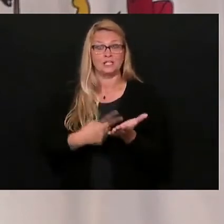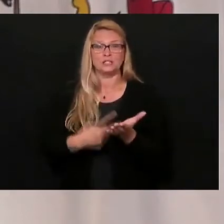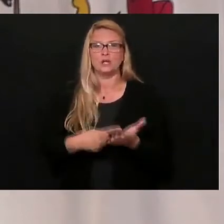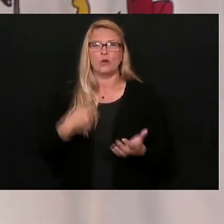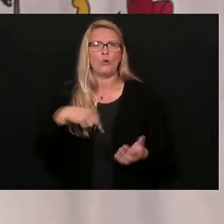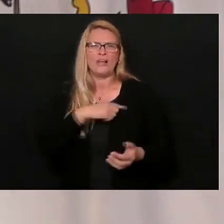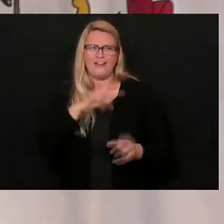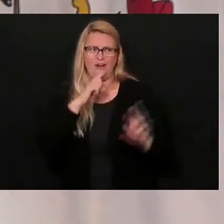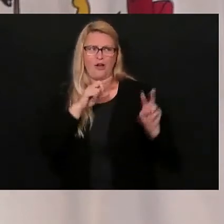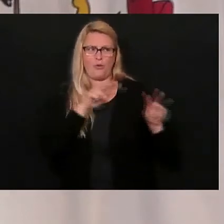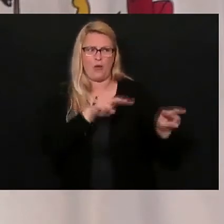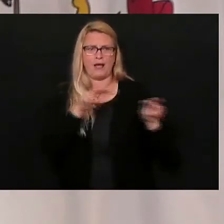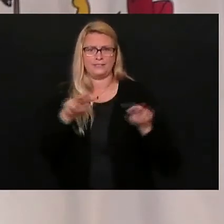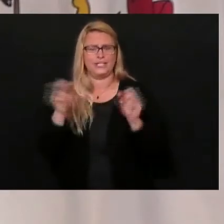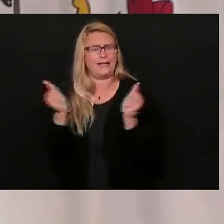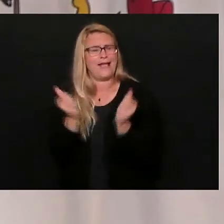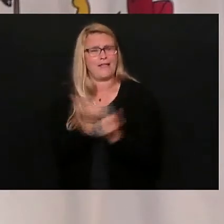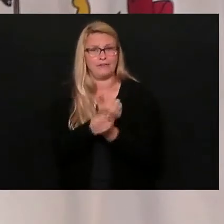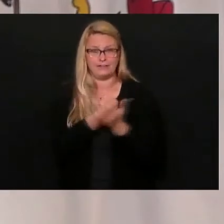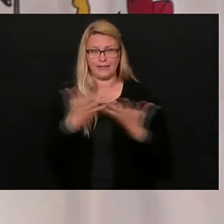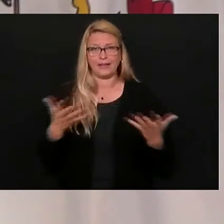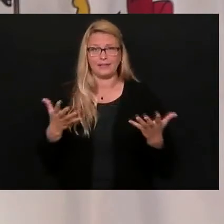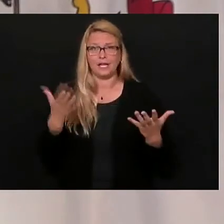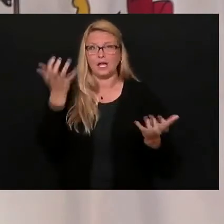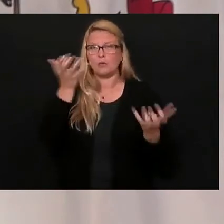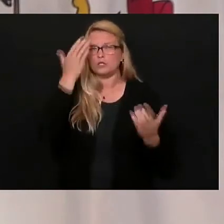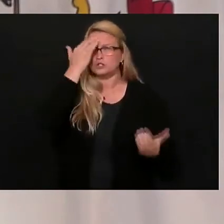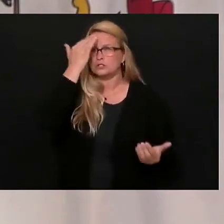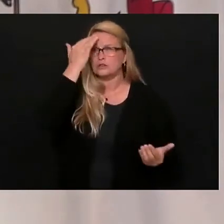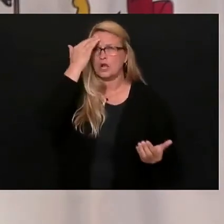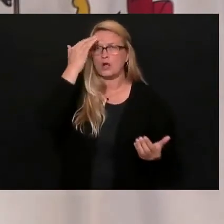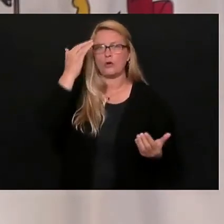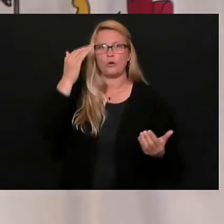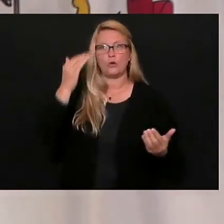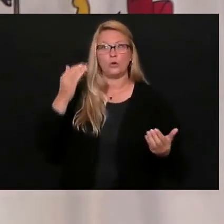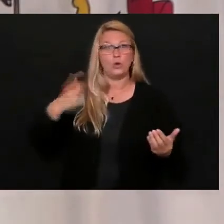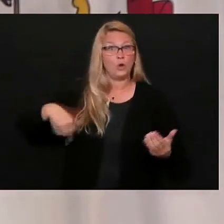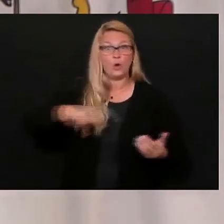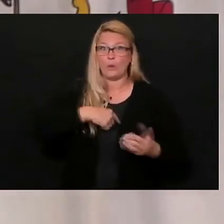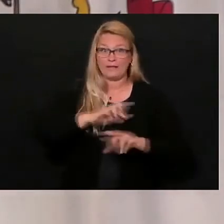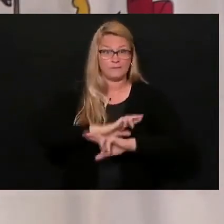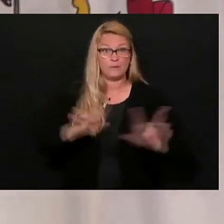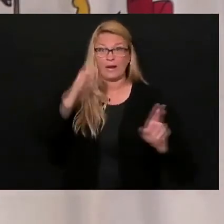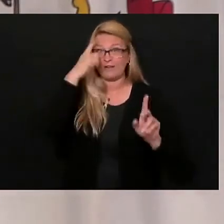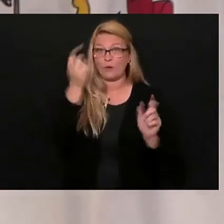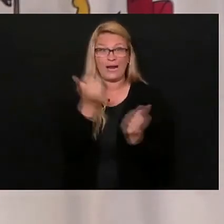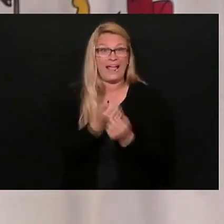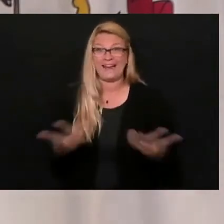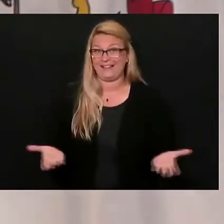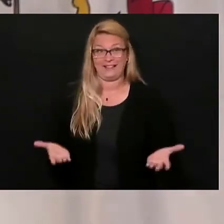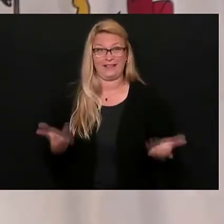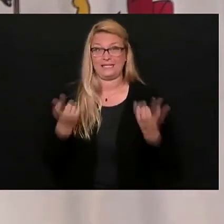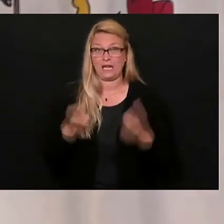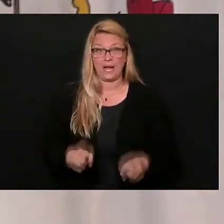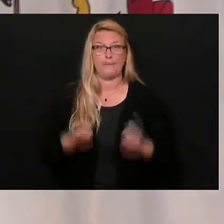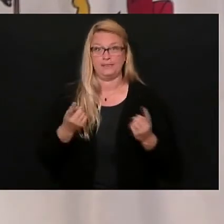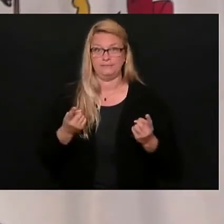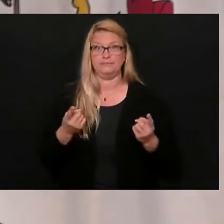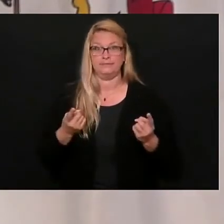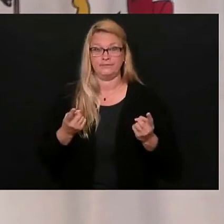everything, and absolutely, I want you to know that everything's got to be on the table. Everything's got to be on the table.